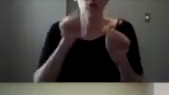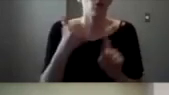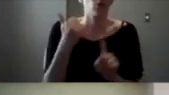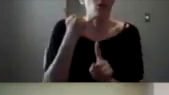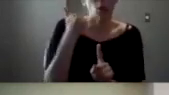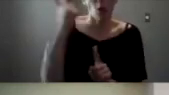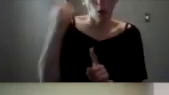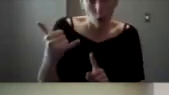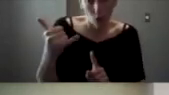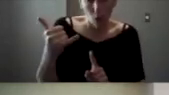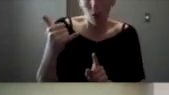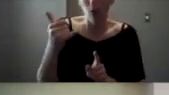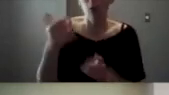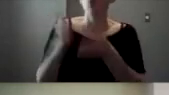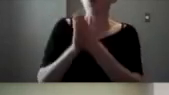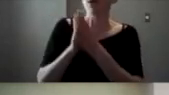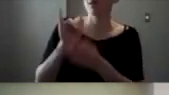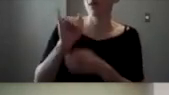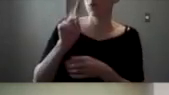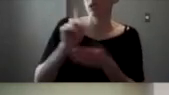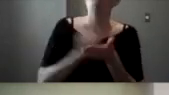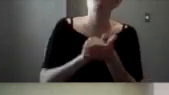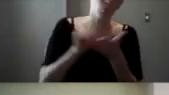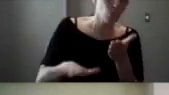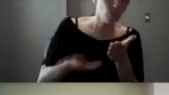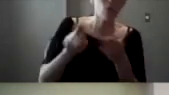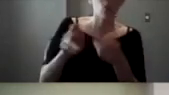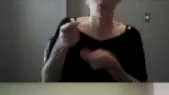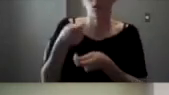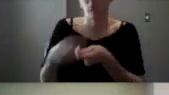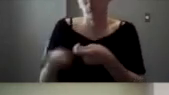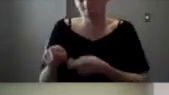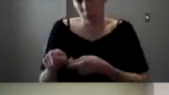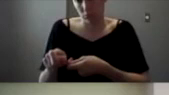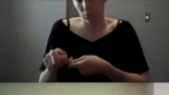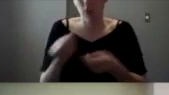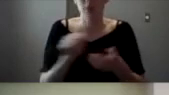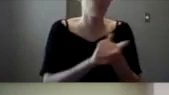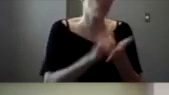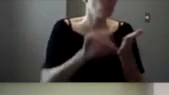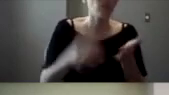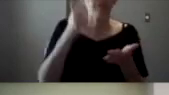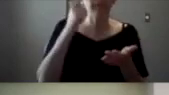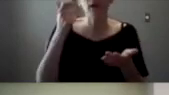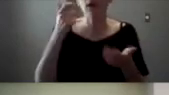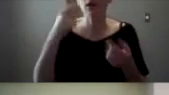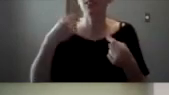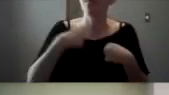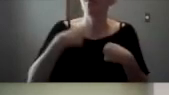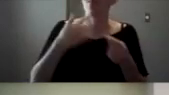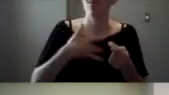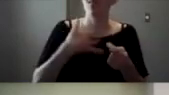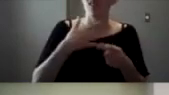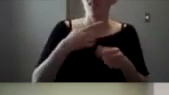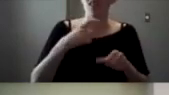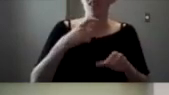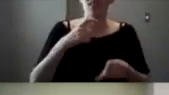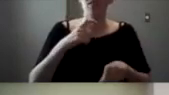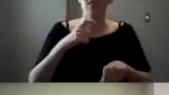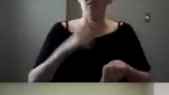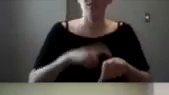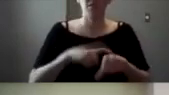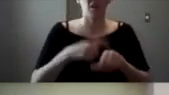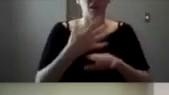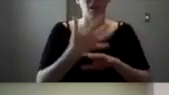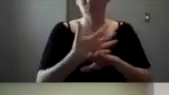requesting IUD either removal or exchange. Removal because they think that the duration of their IUD has